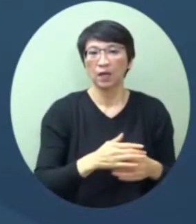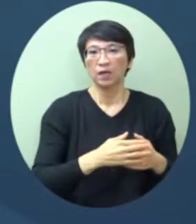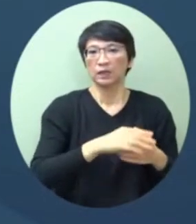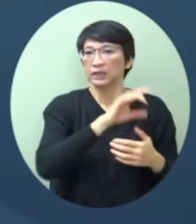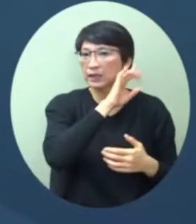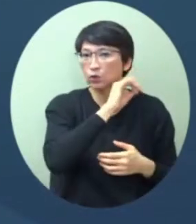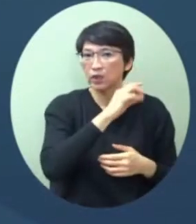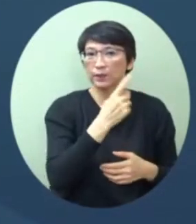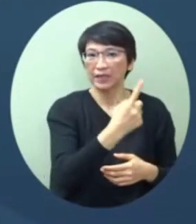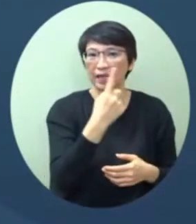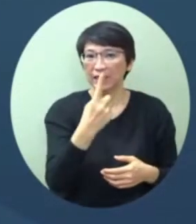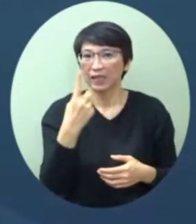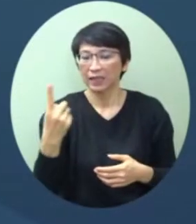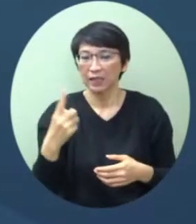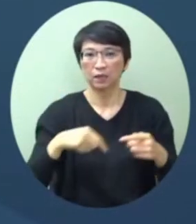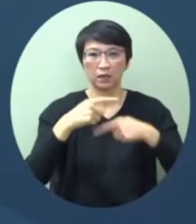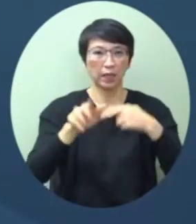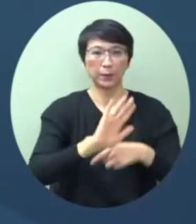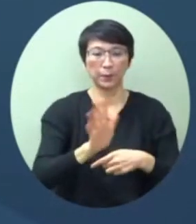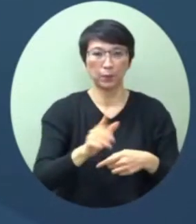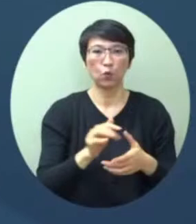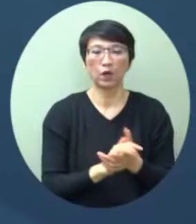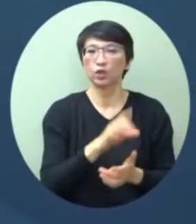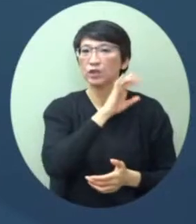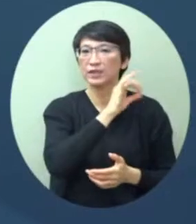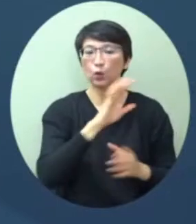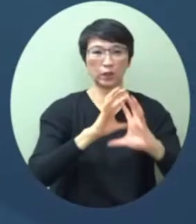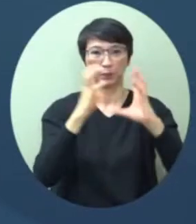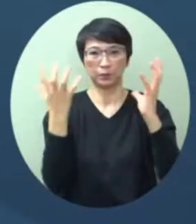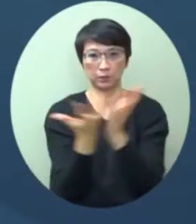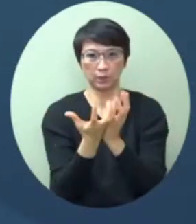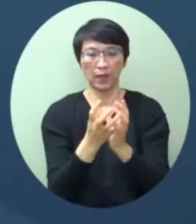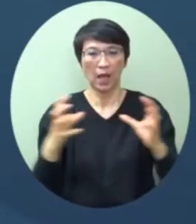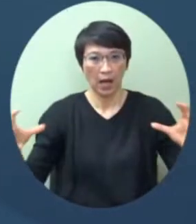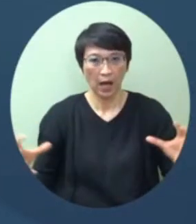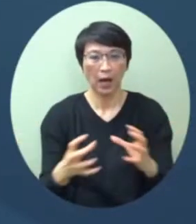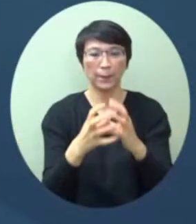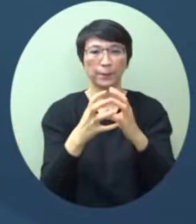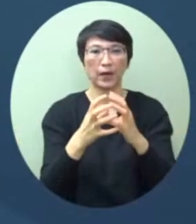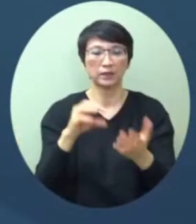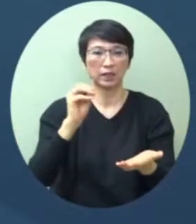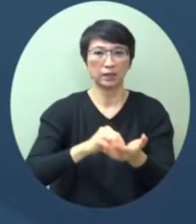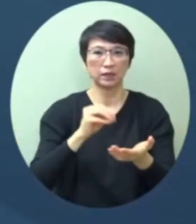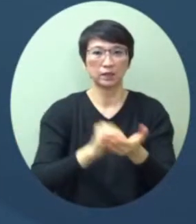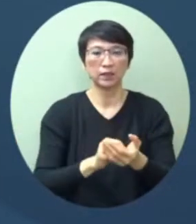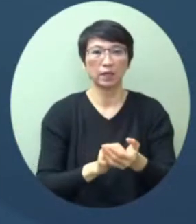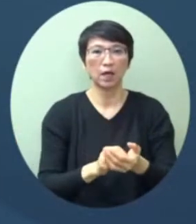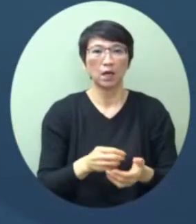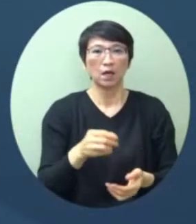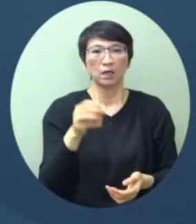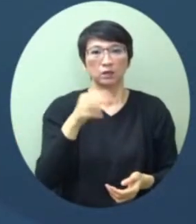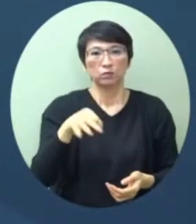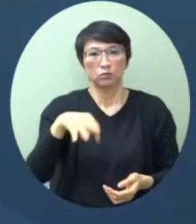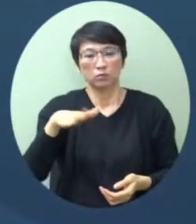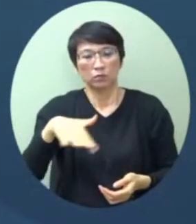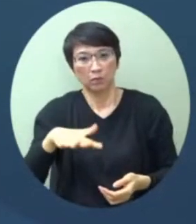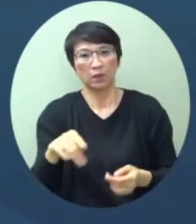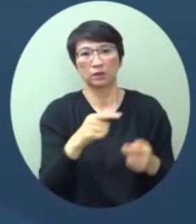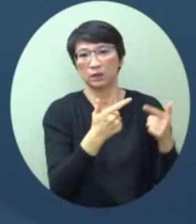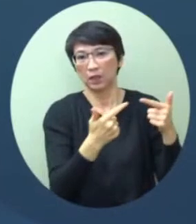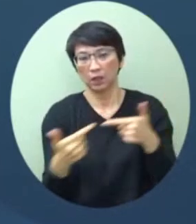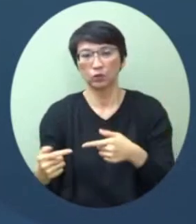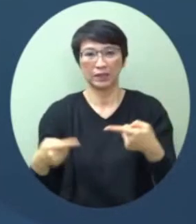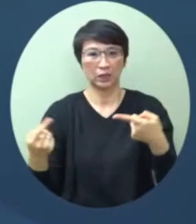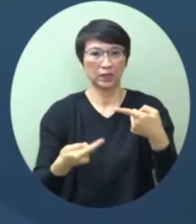isolation facilities. Now, we're not going to discuss with individual hotels, or rather we will discuss with the